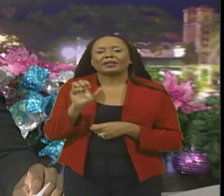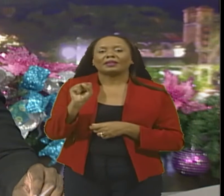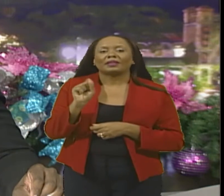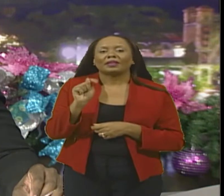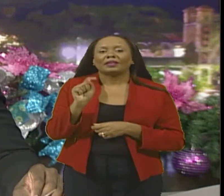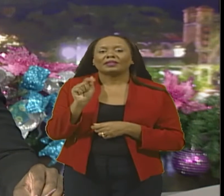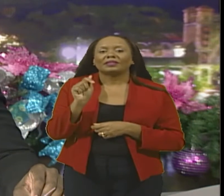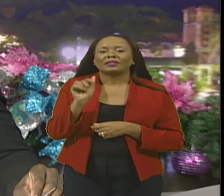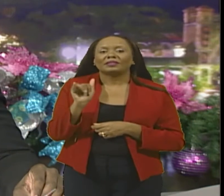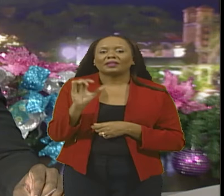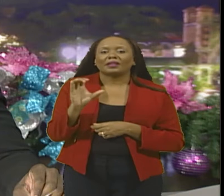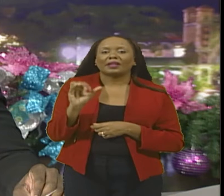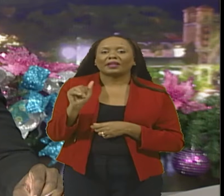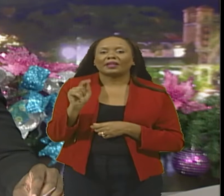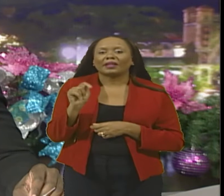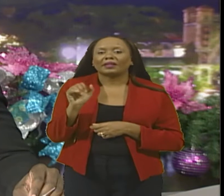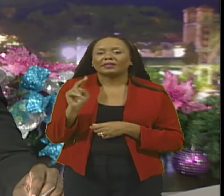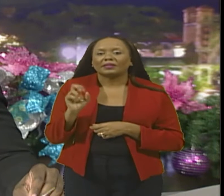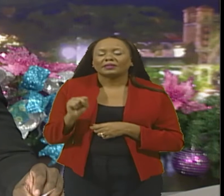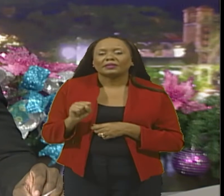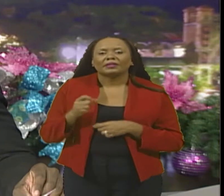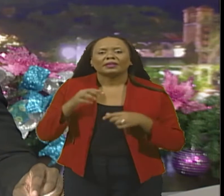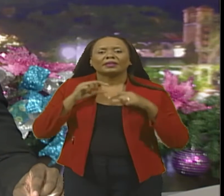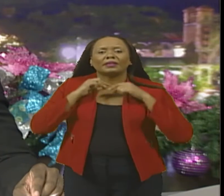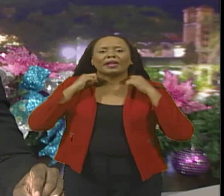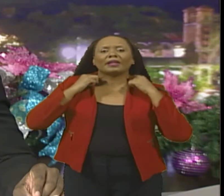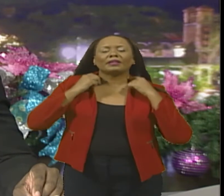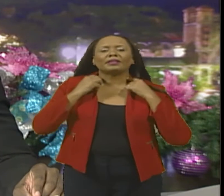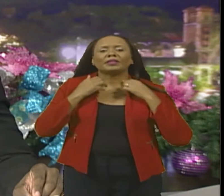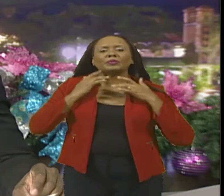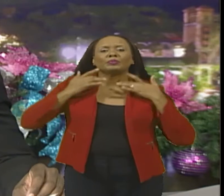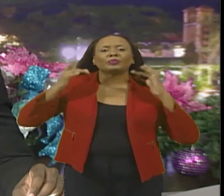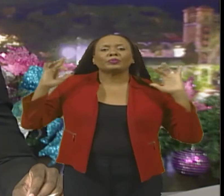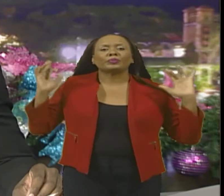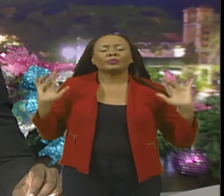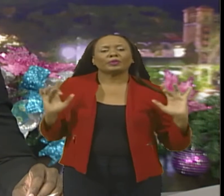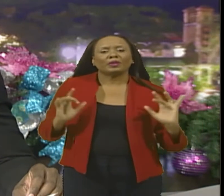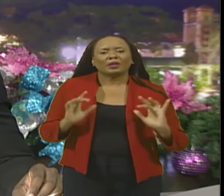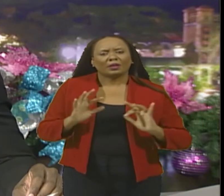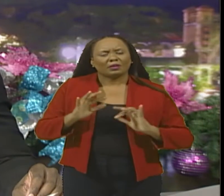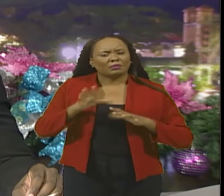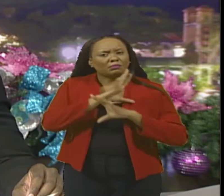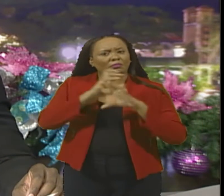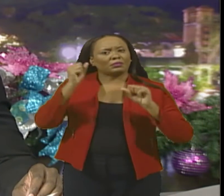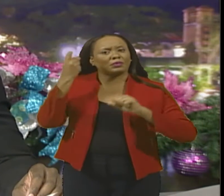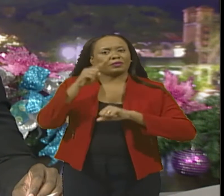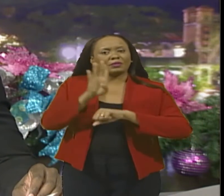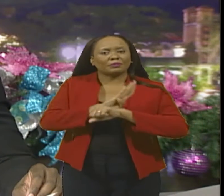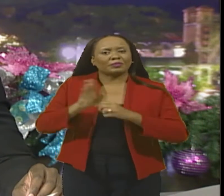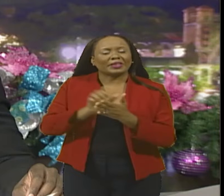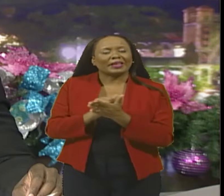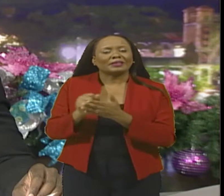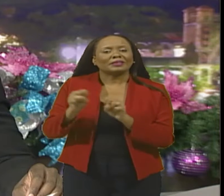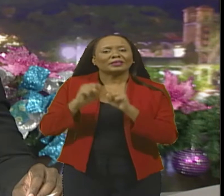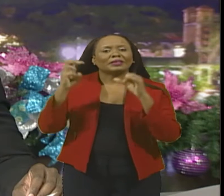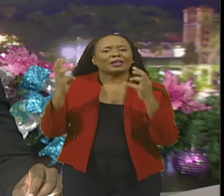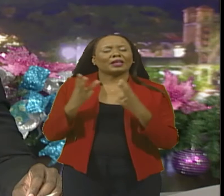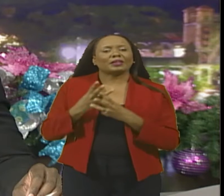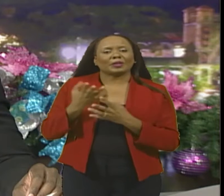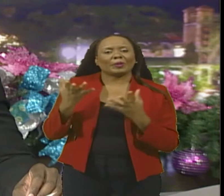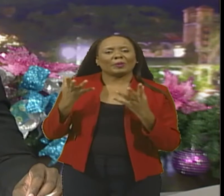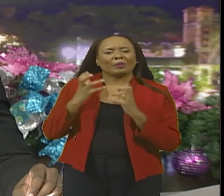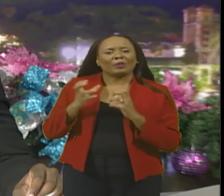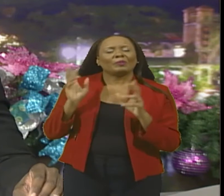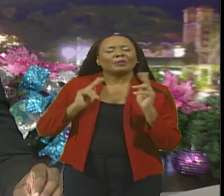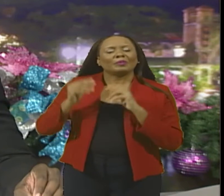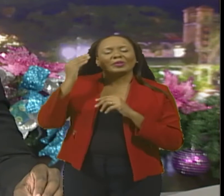included staycations, a diamond necklace, and a 50-gallon water heater. President of the Barbados Cancer Society, Dr. Dorothy Cook